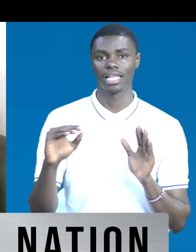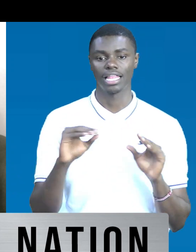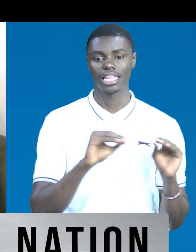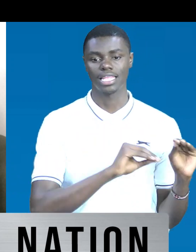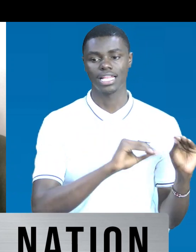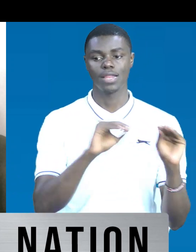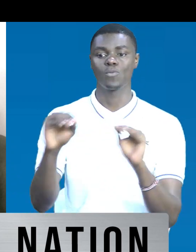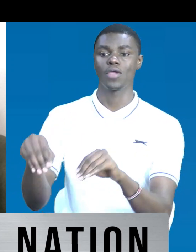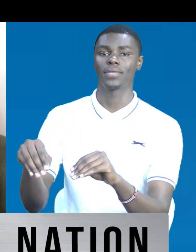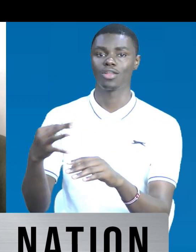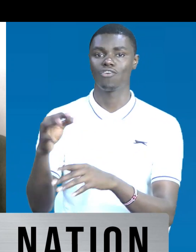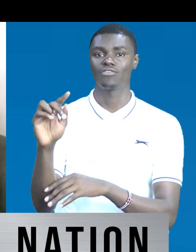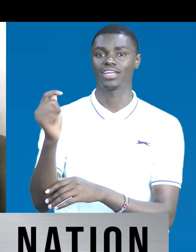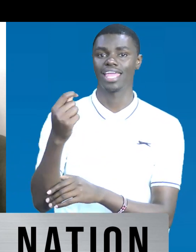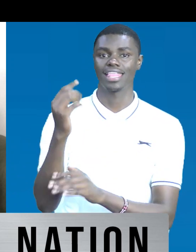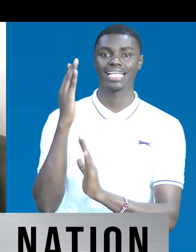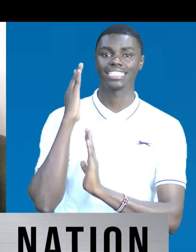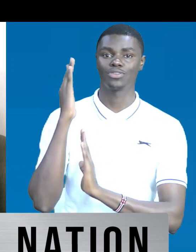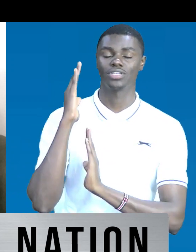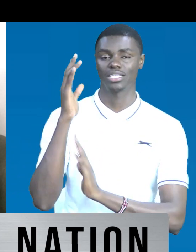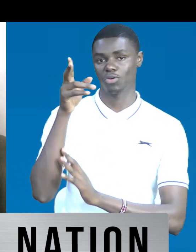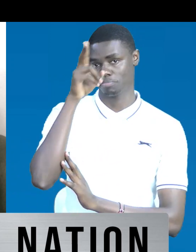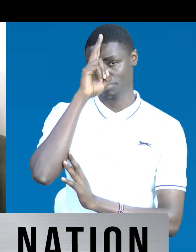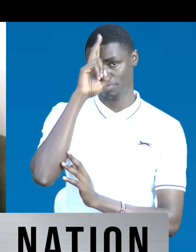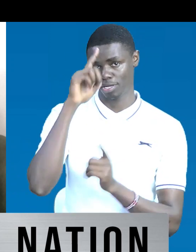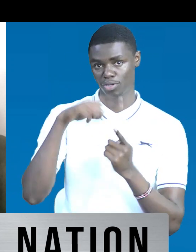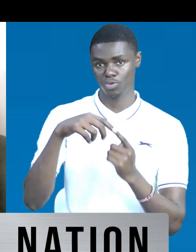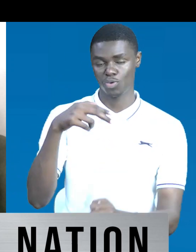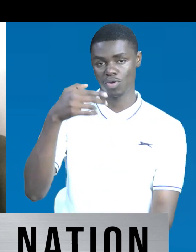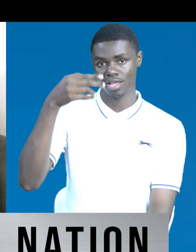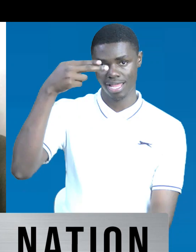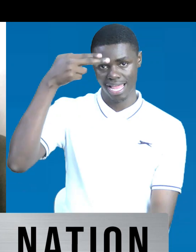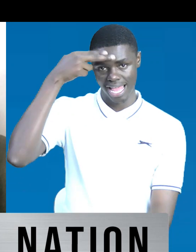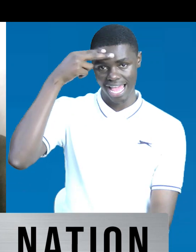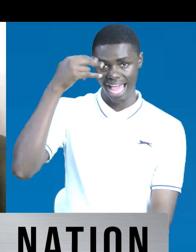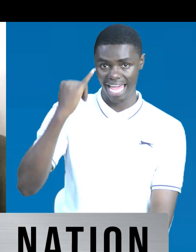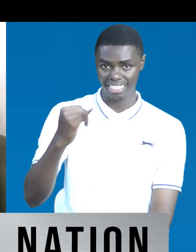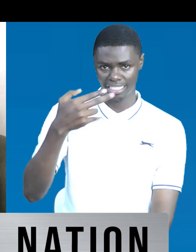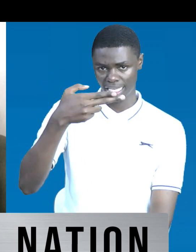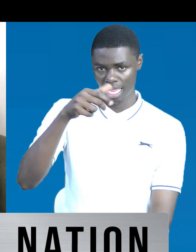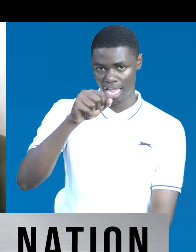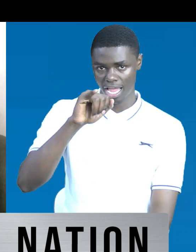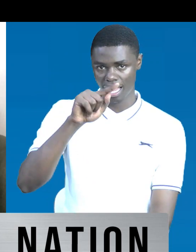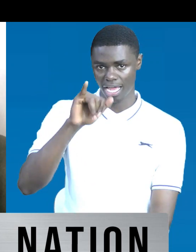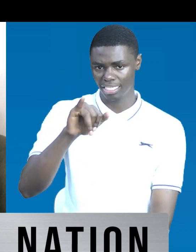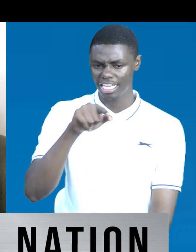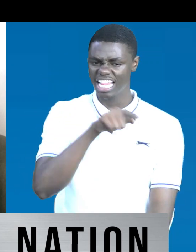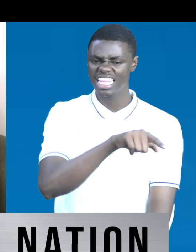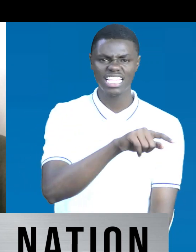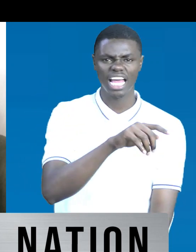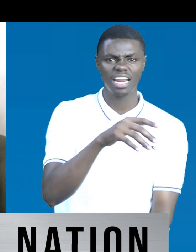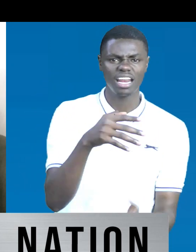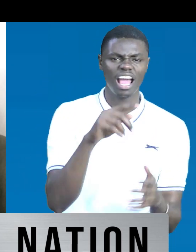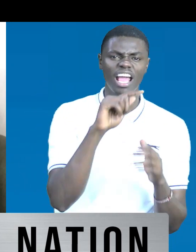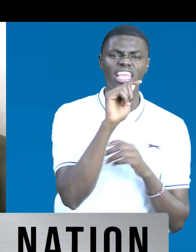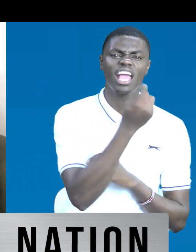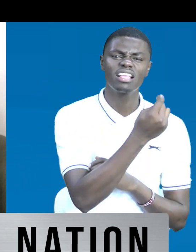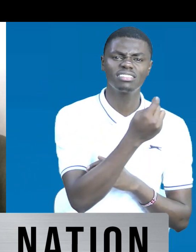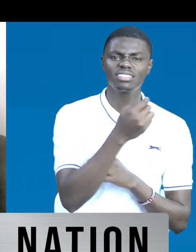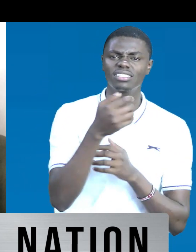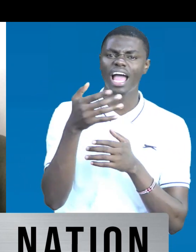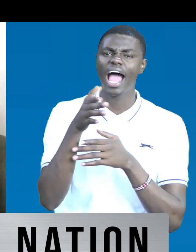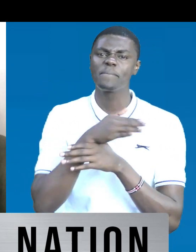deployment of Kenyan security officer to Haiti. Yes. Were these Haitians? Were these Americans? Were these Kenyans? Who are these